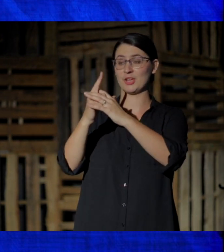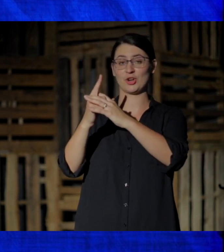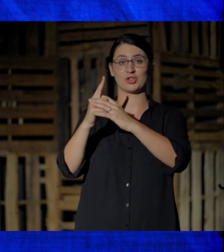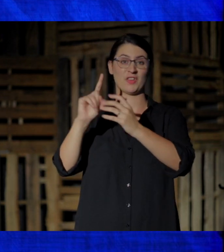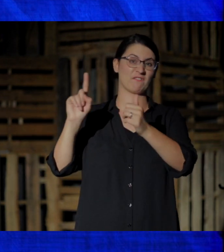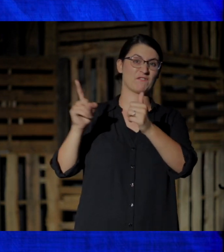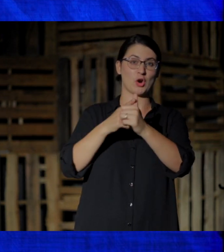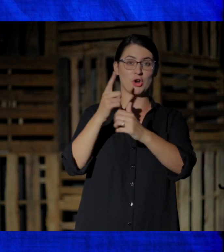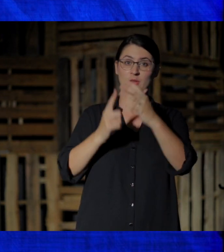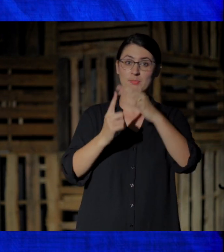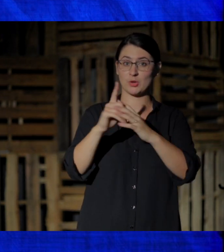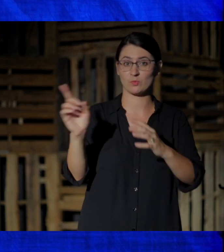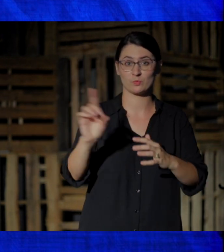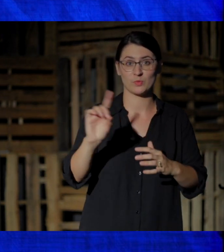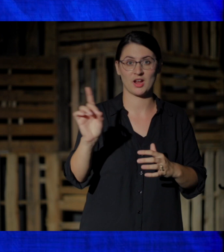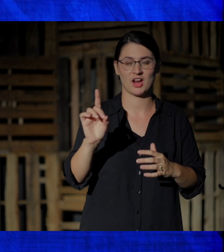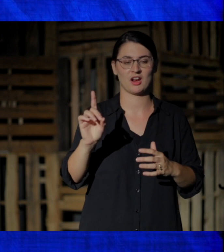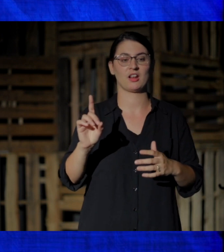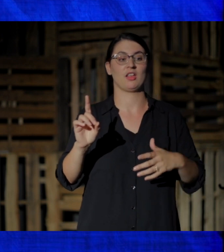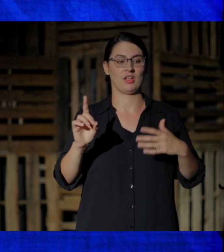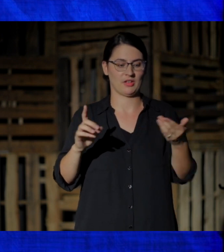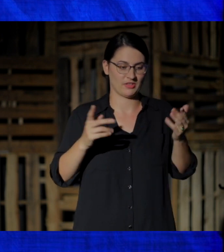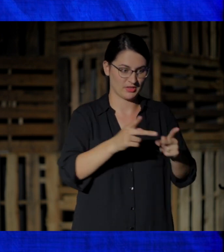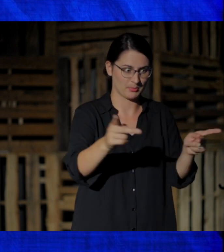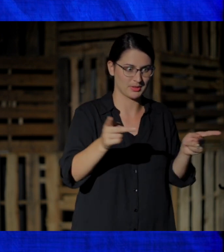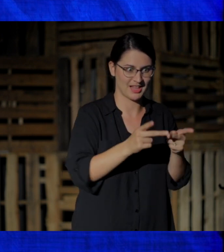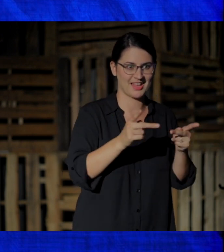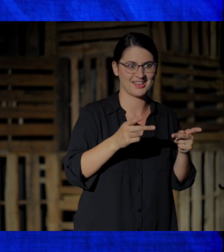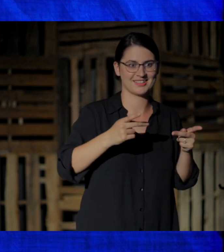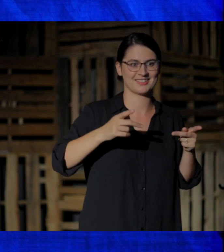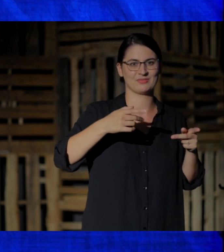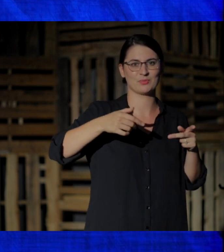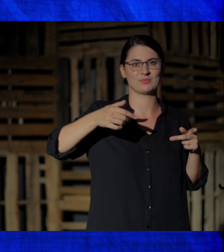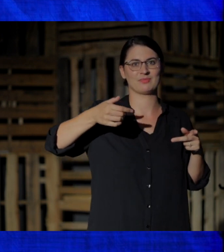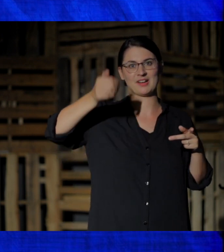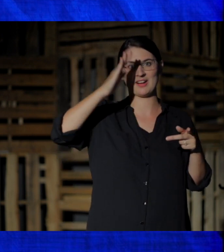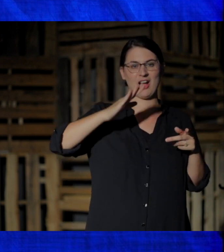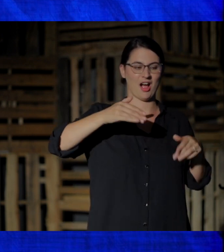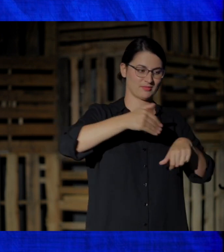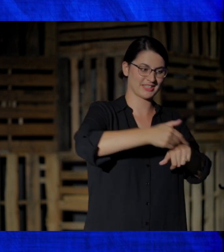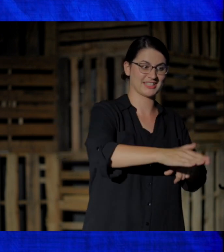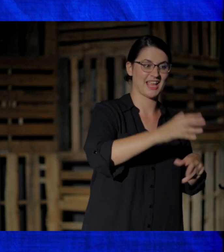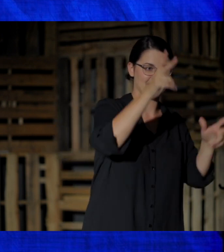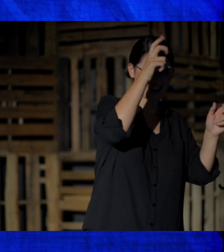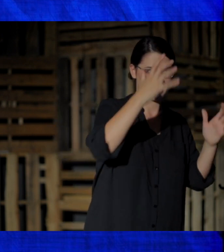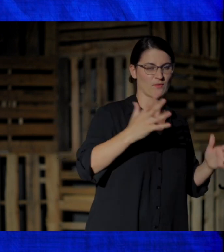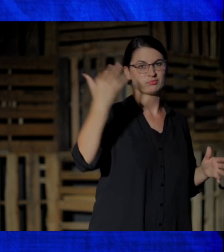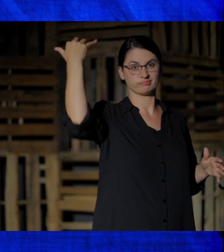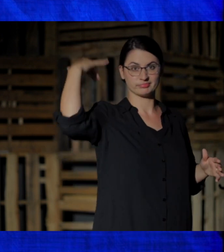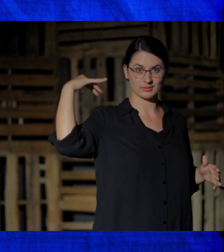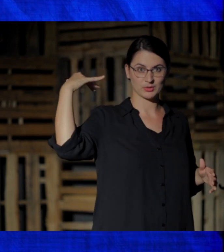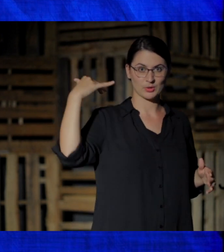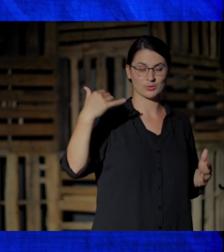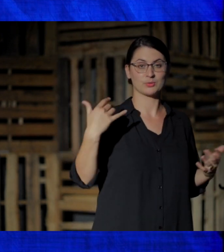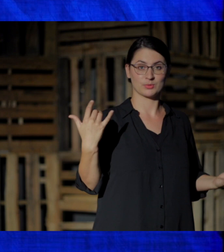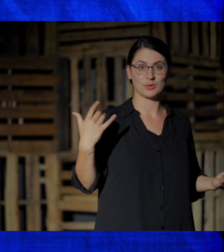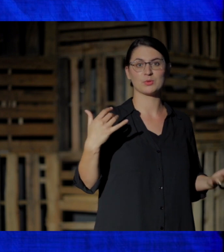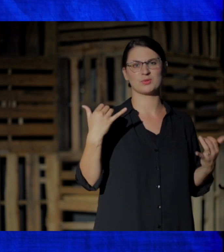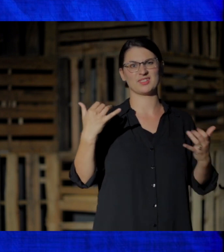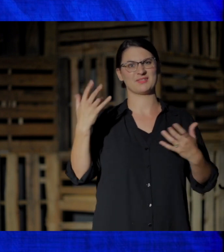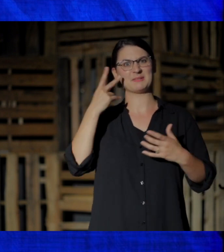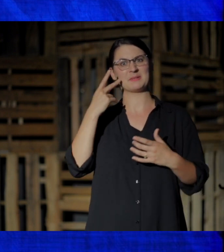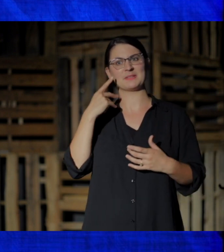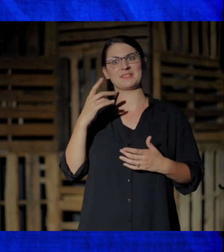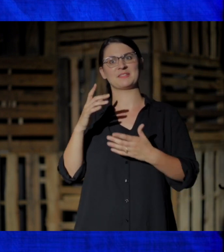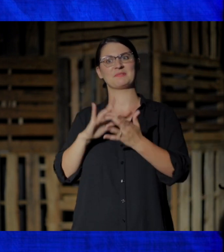by Satan to remove him from where he is. Now, the other side of this is language that, frankly, it took me a lot of years in my